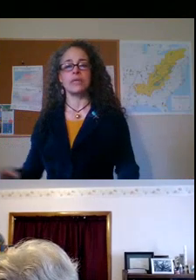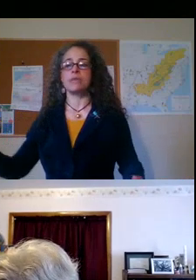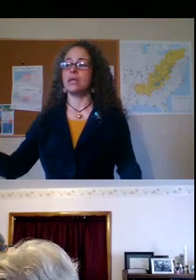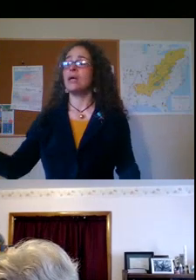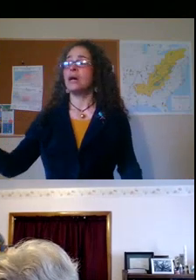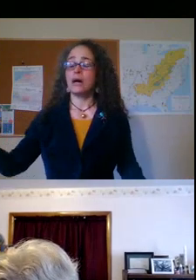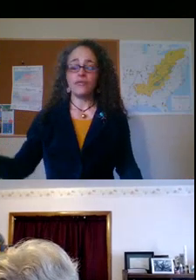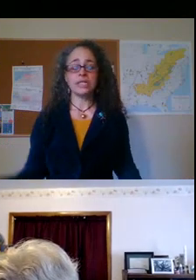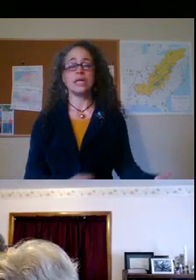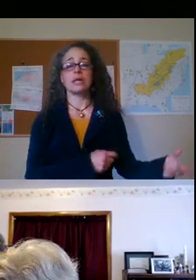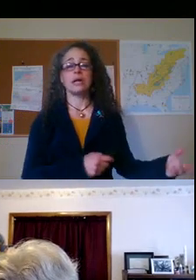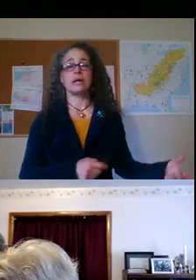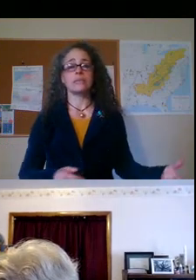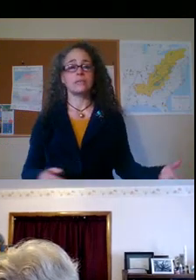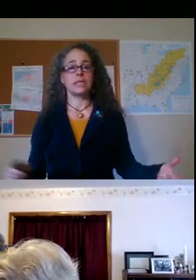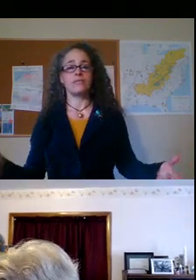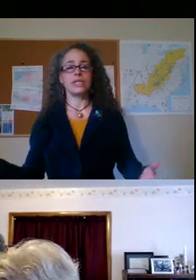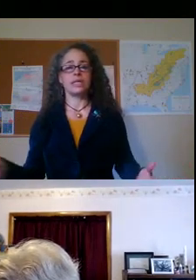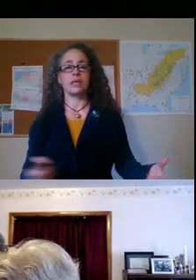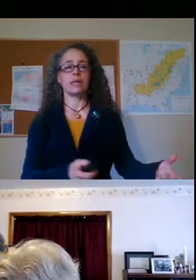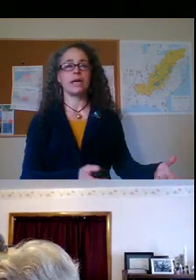trail system. It could be fixing